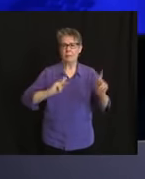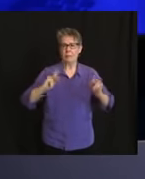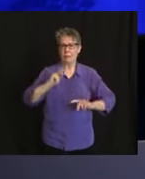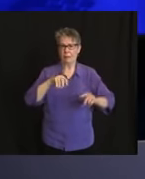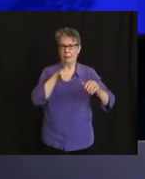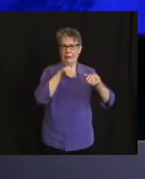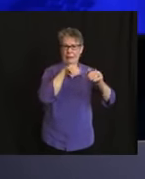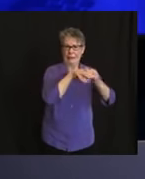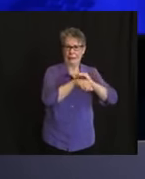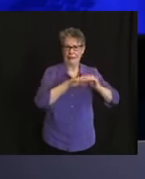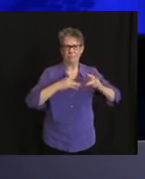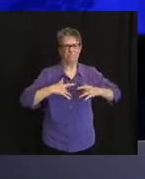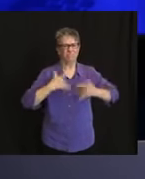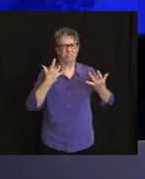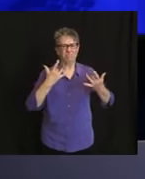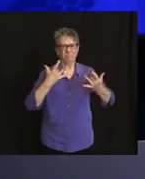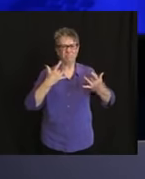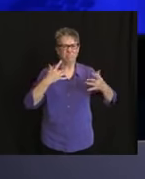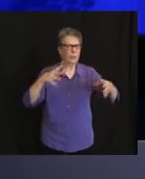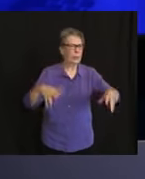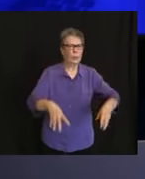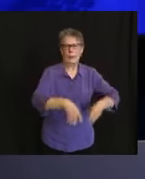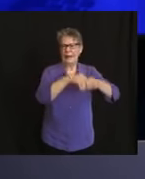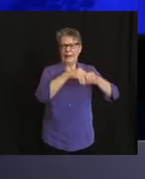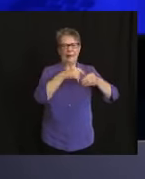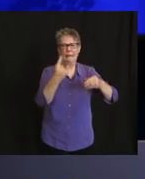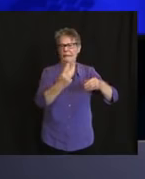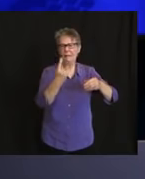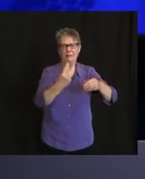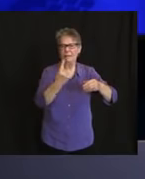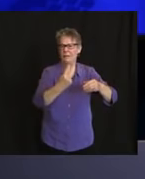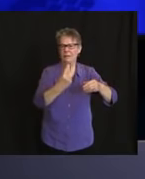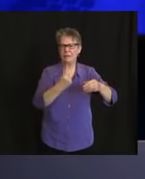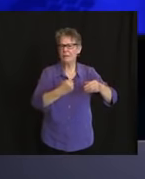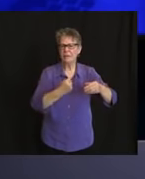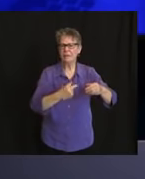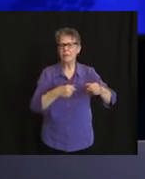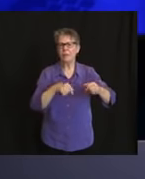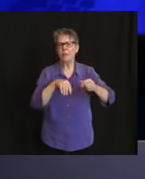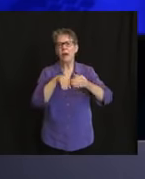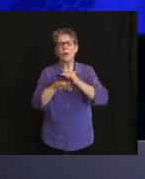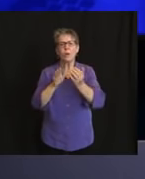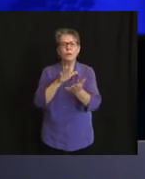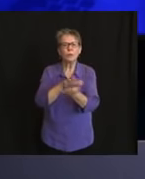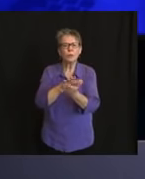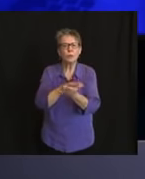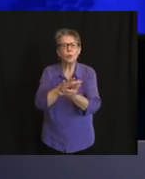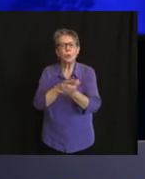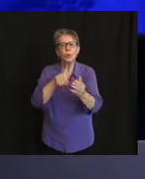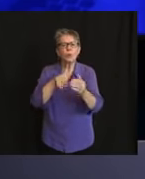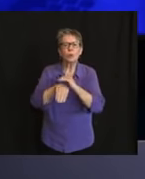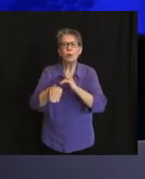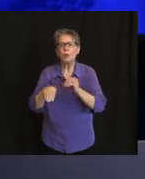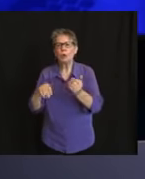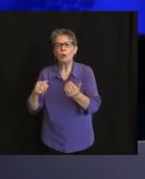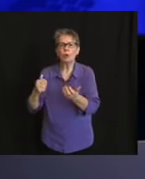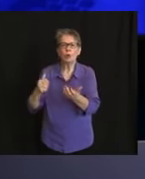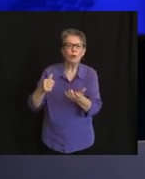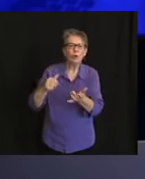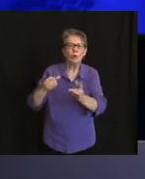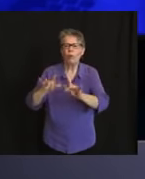wedding. One other subject in Lakewood was just cited for causing a disturbance while the police and prosecutor's office